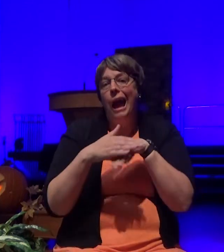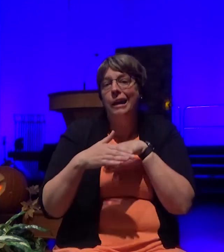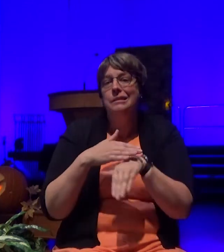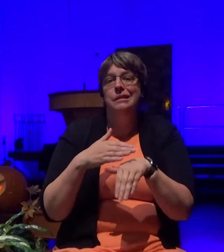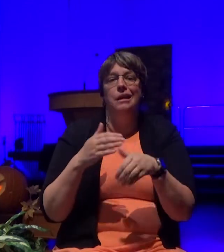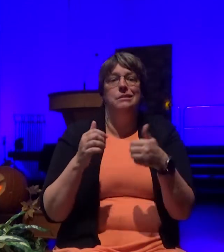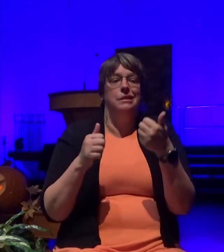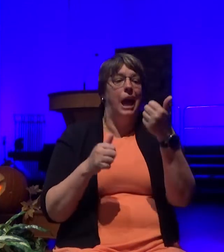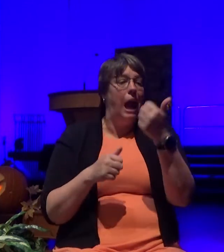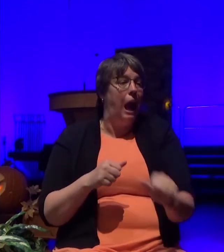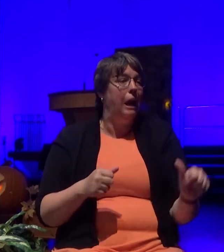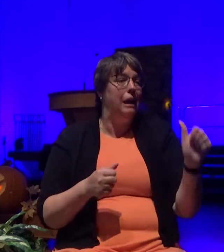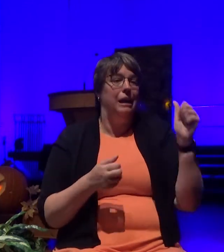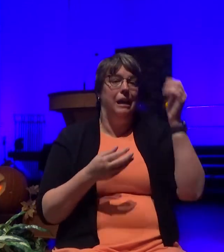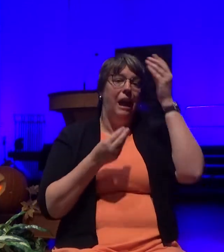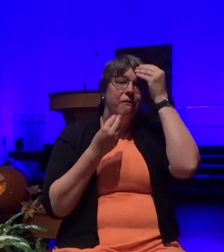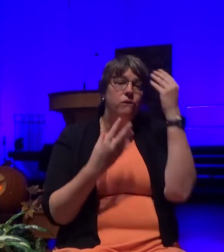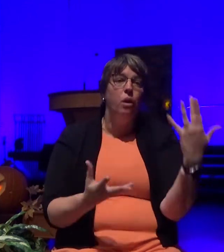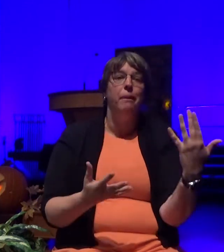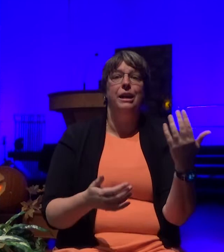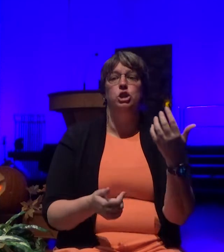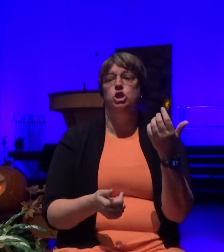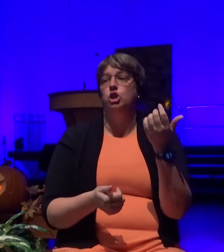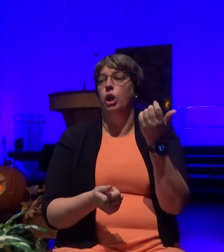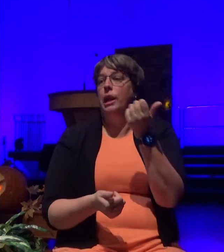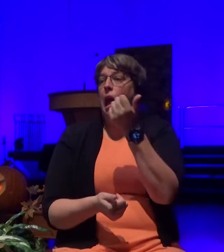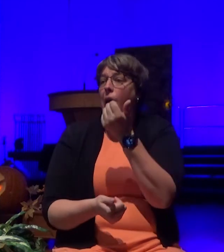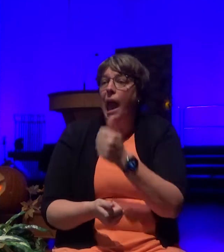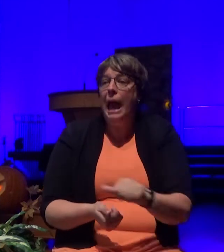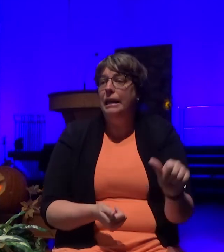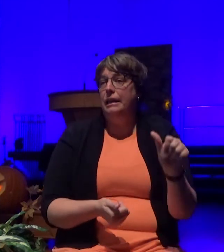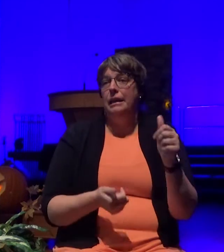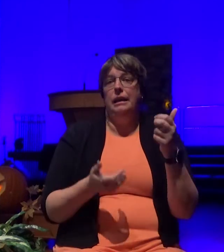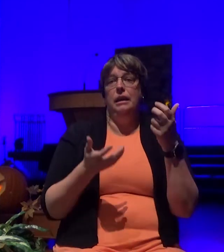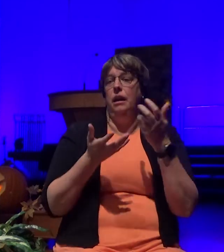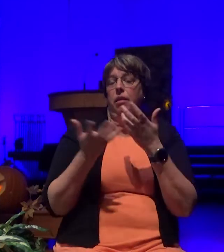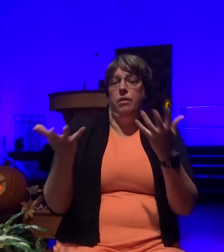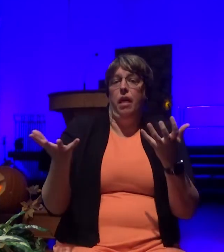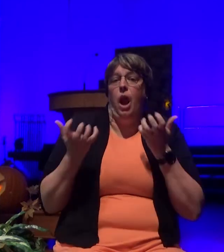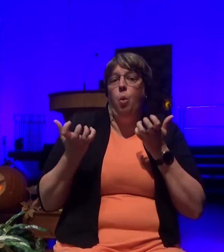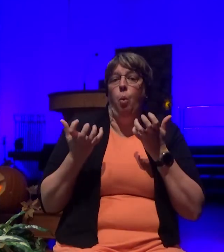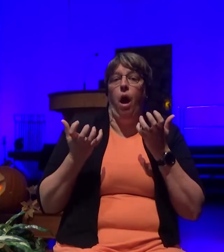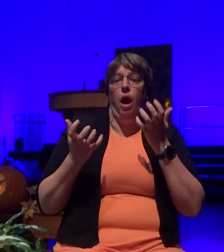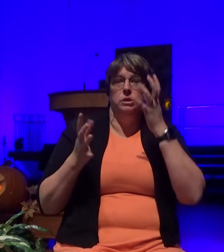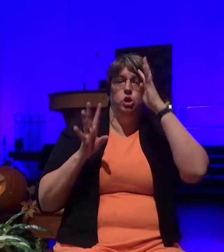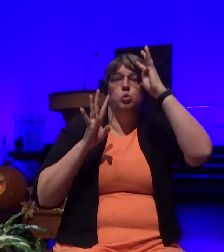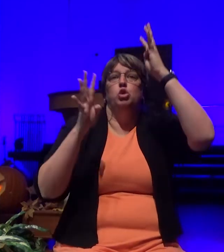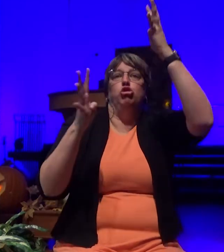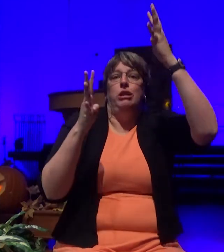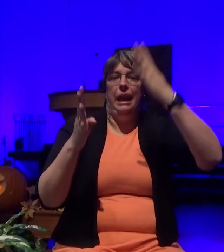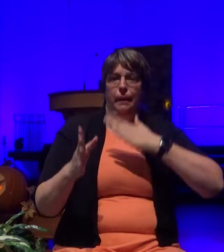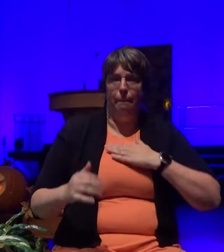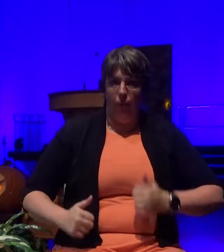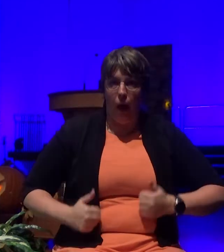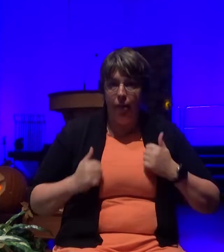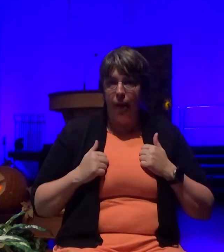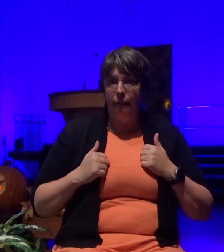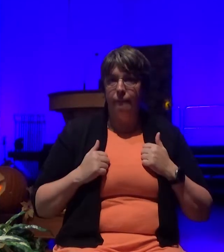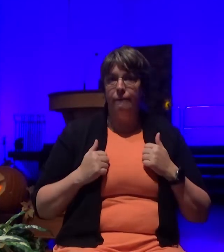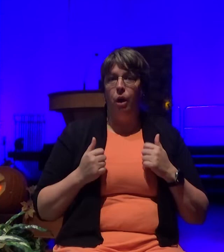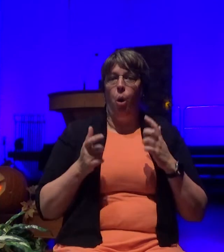I want to access from an energetic standpoint to create in my life. Oneness